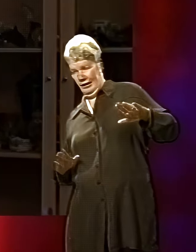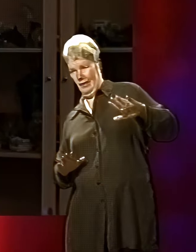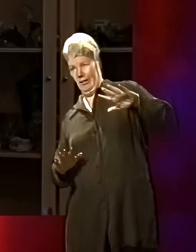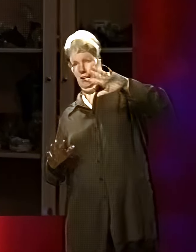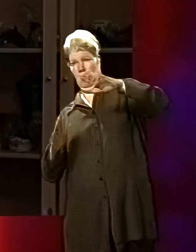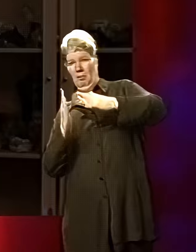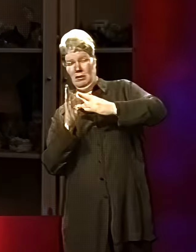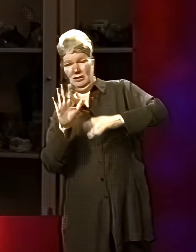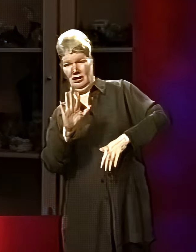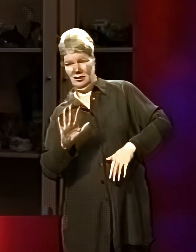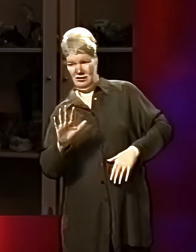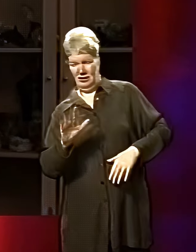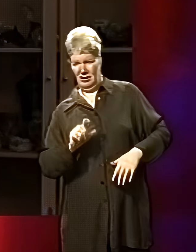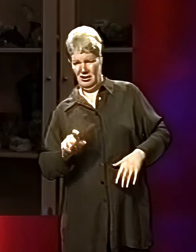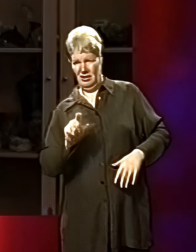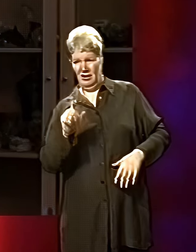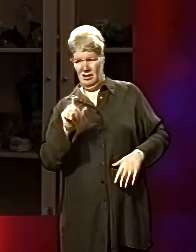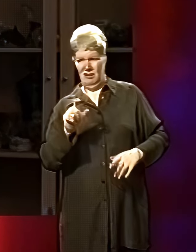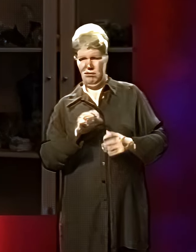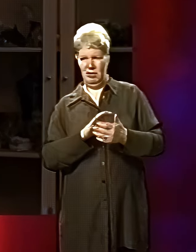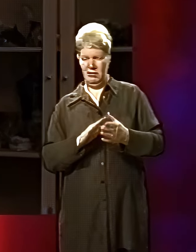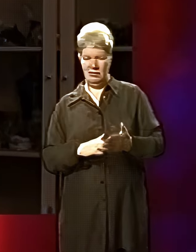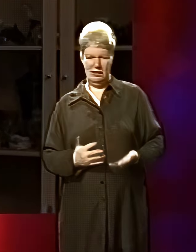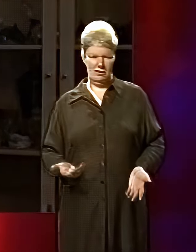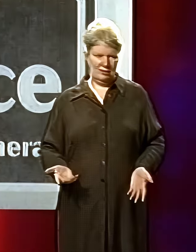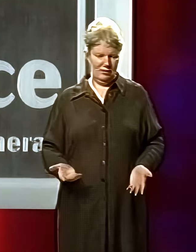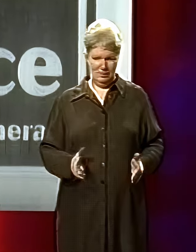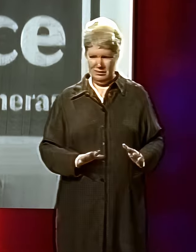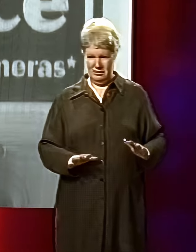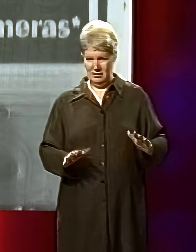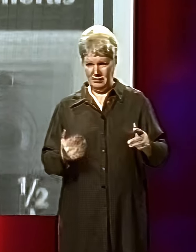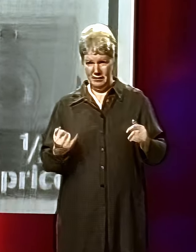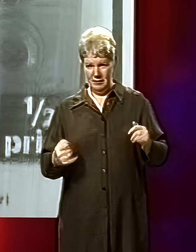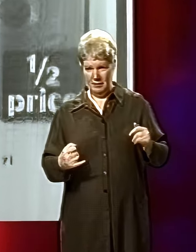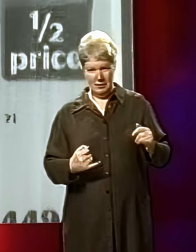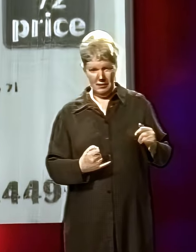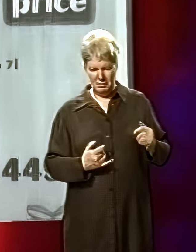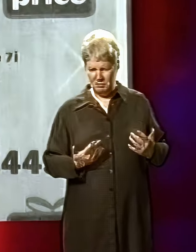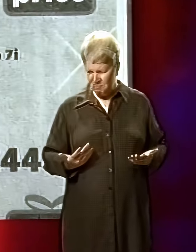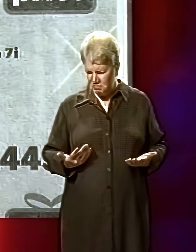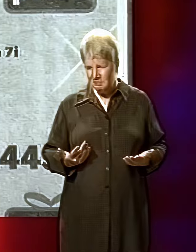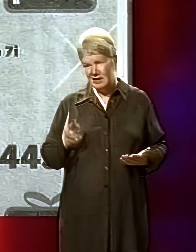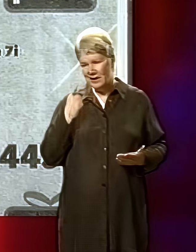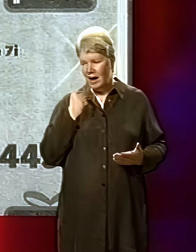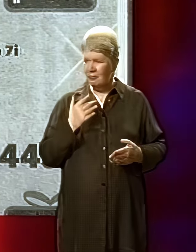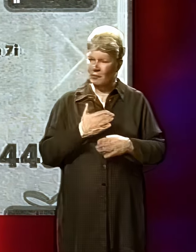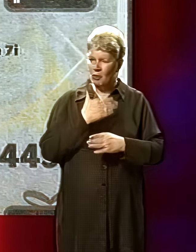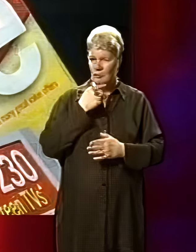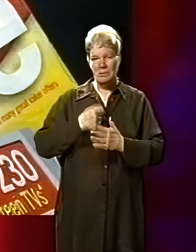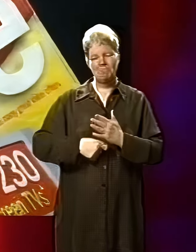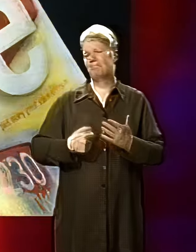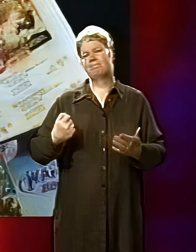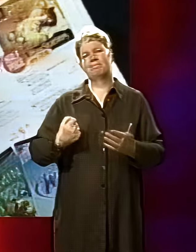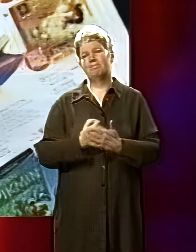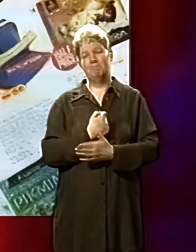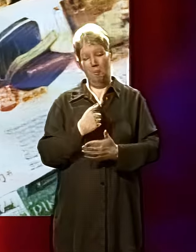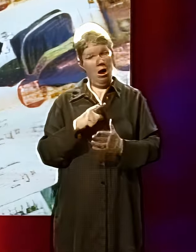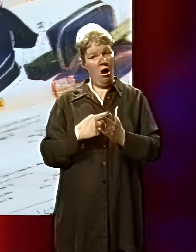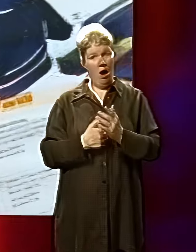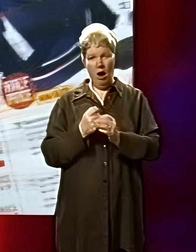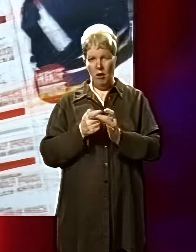Midlands and just got pretty bored by the time I got to Birmingham, I think it was. So no early Christmas present for Daryl, but that didn't stop Argos